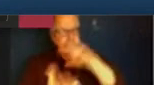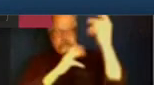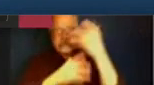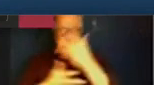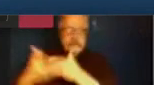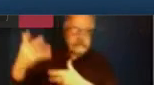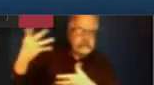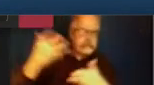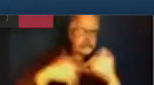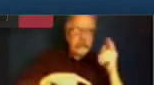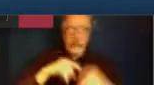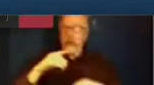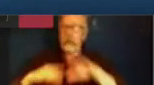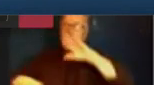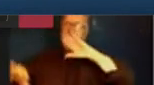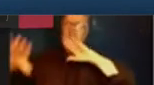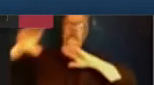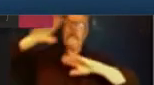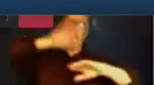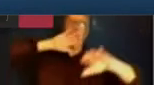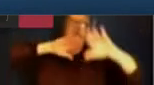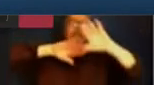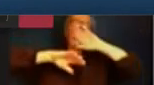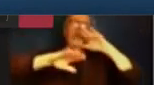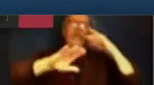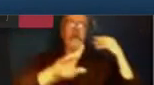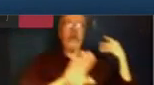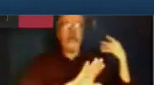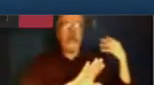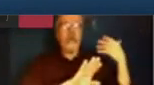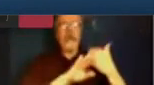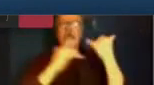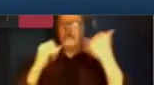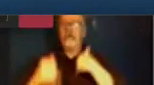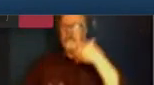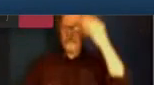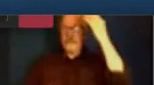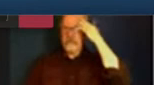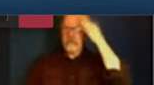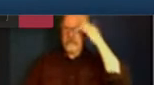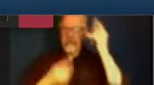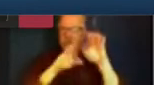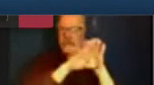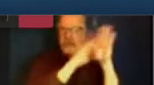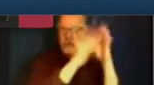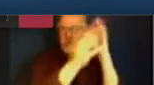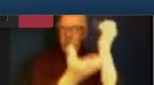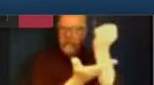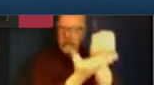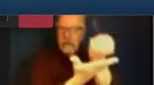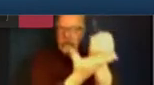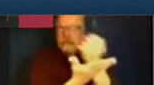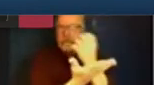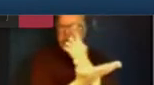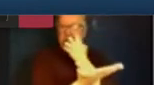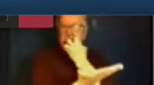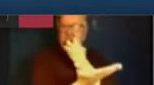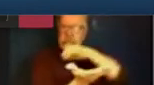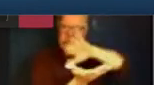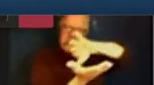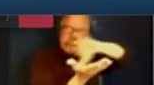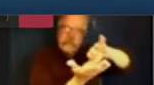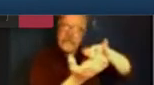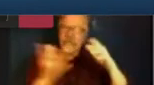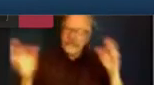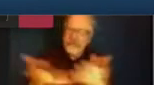reasons, we think that this is the right approach. And it's also consistent, and I would come back to this, is our paramount